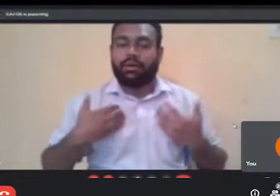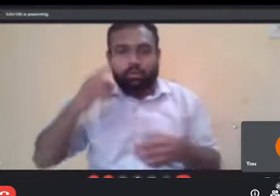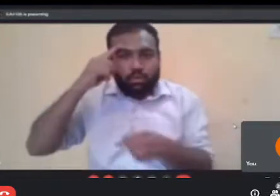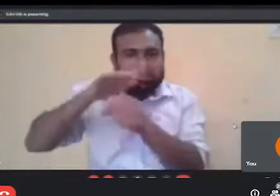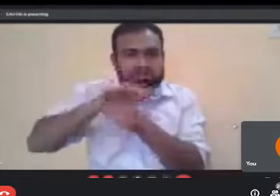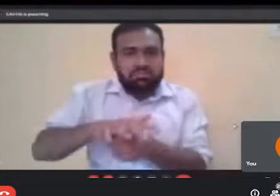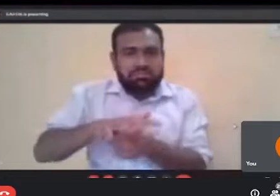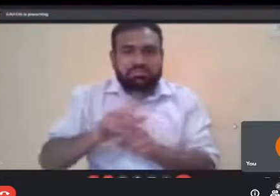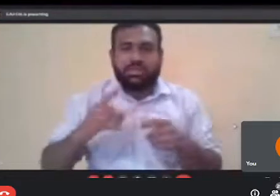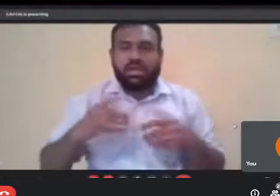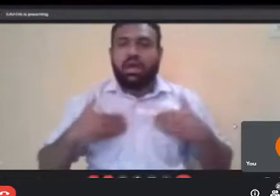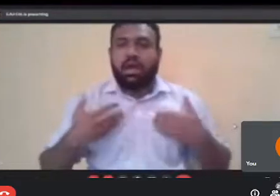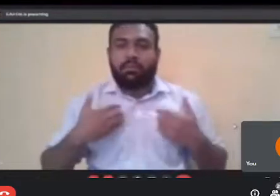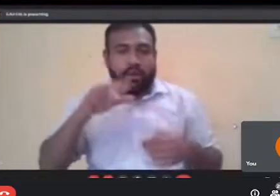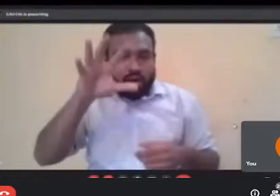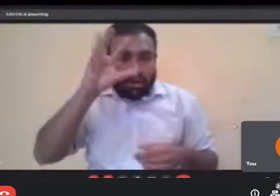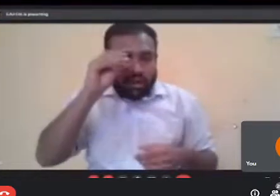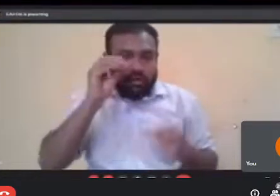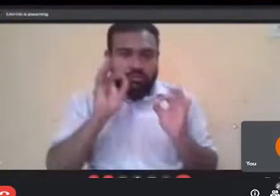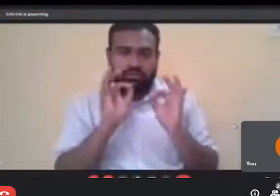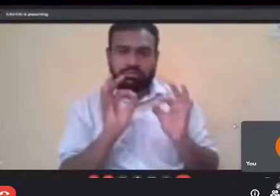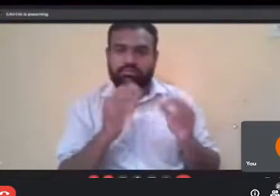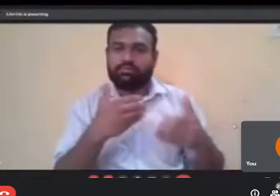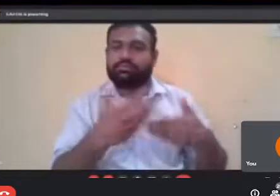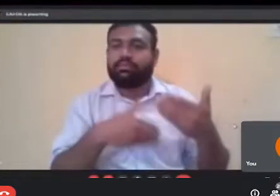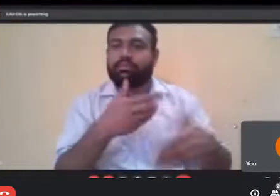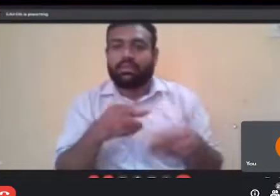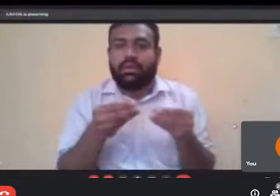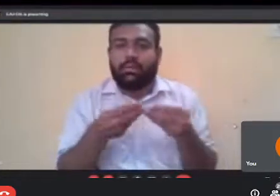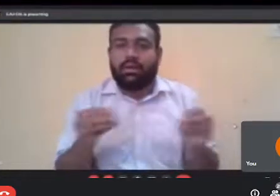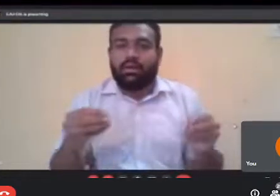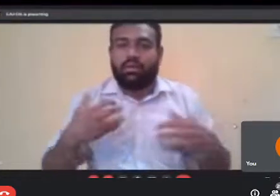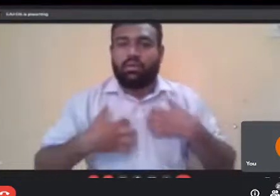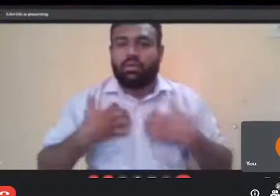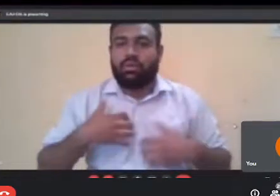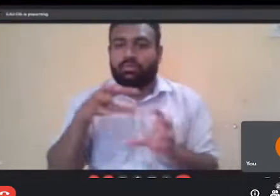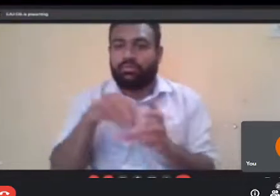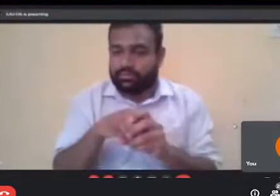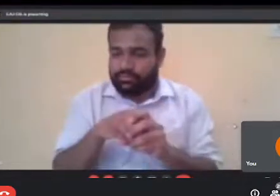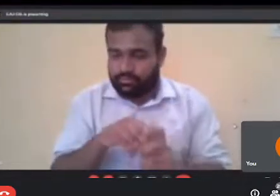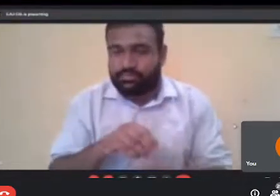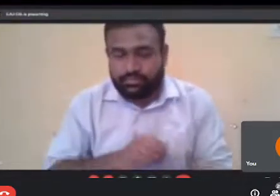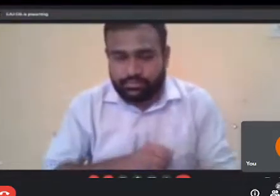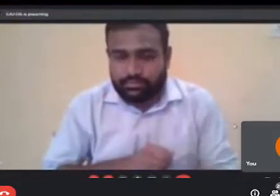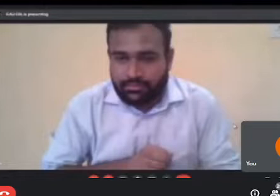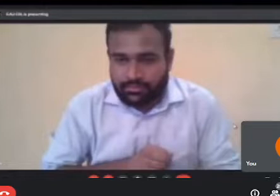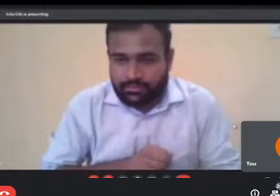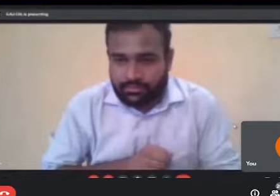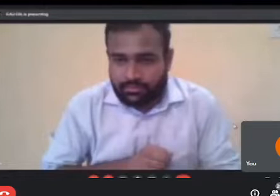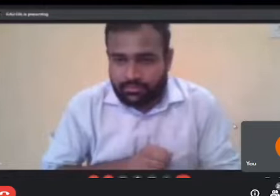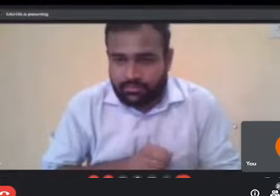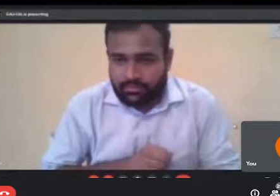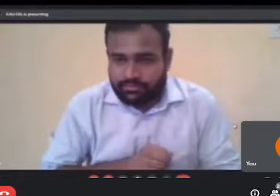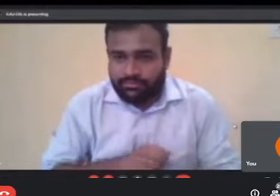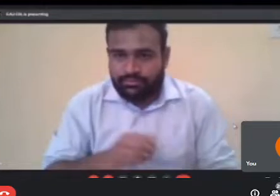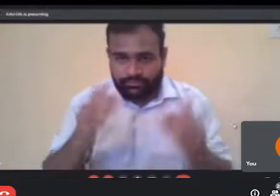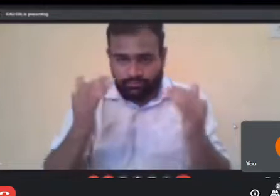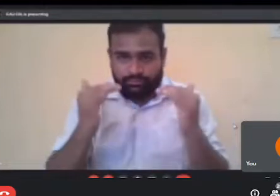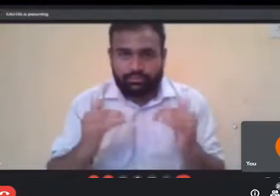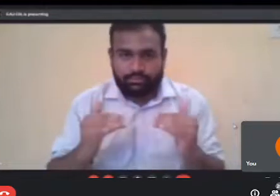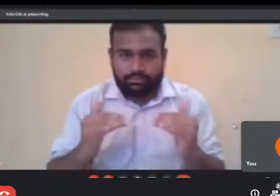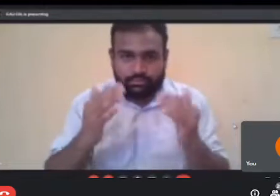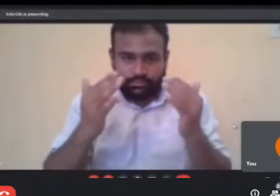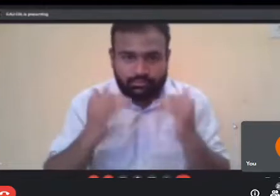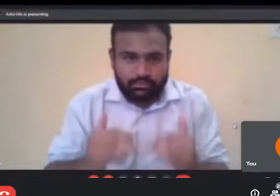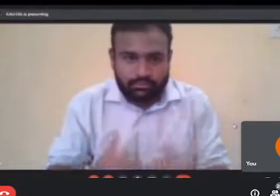saw that children were learning in a very joyful environment without any anxiety or pressure, which we think is very